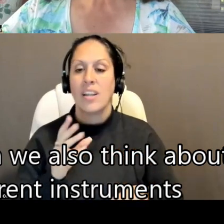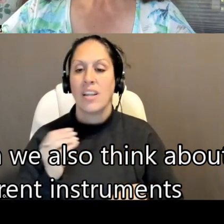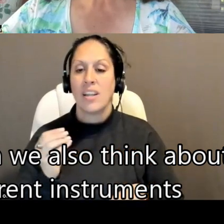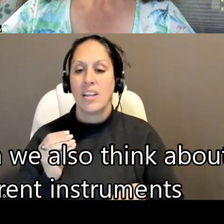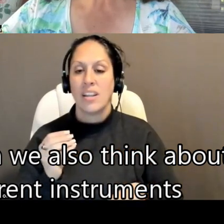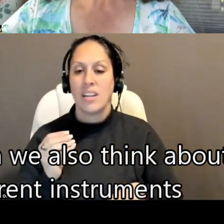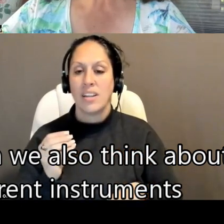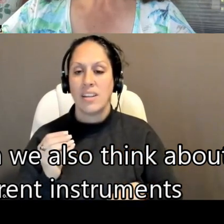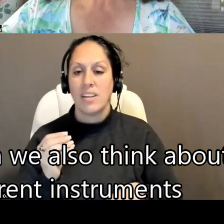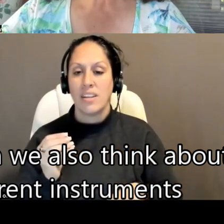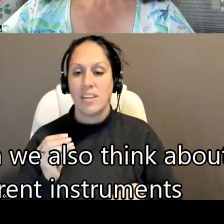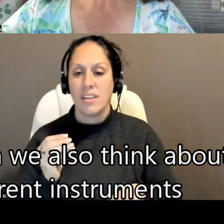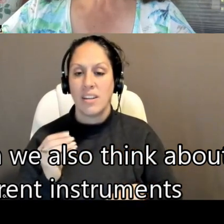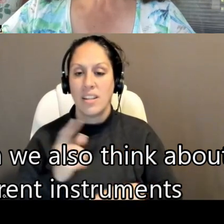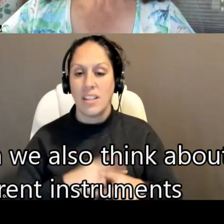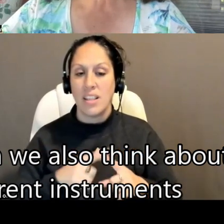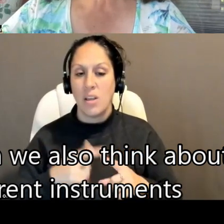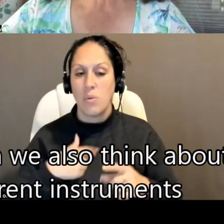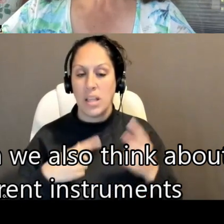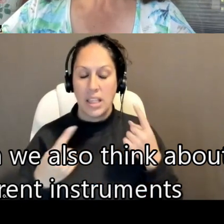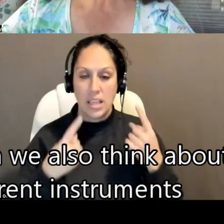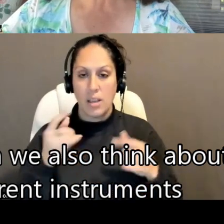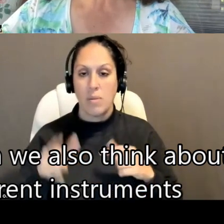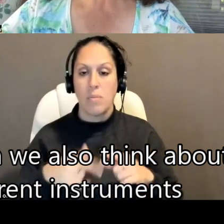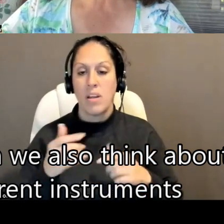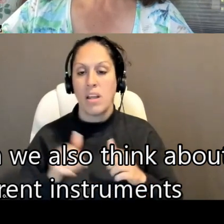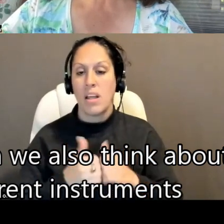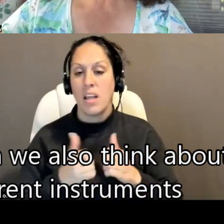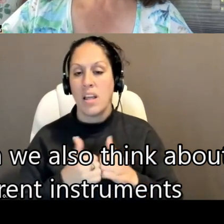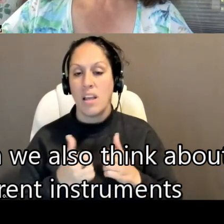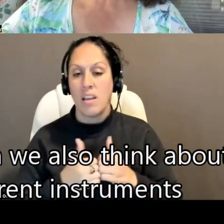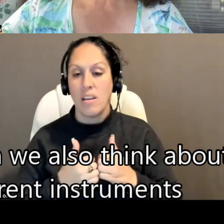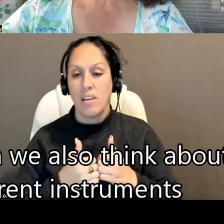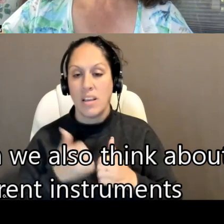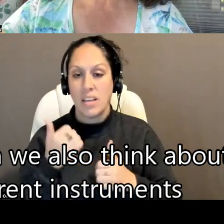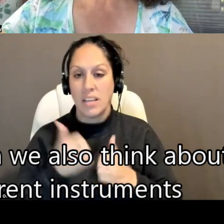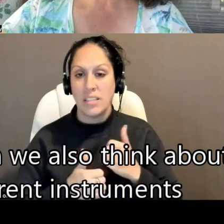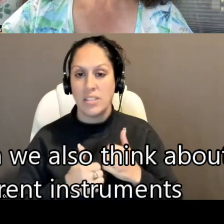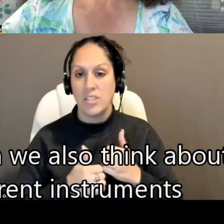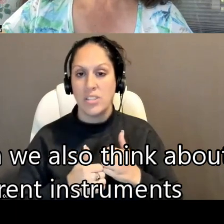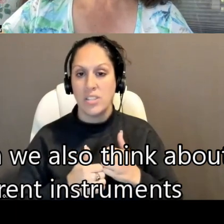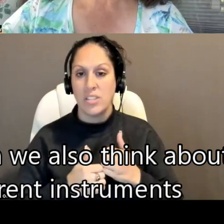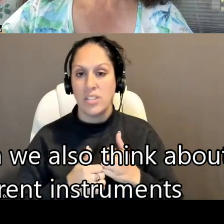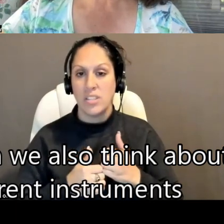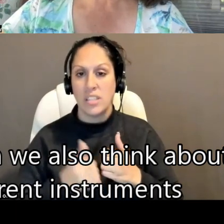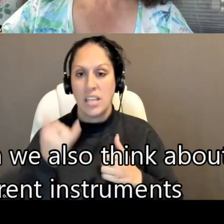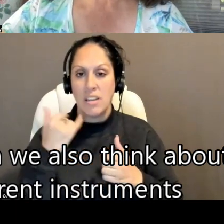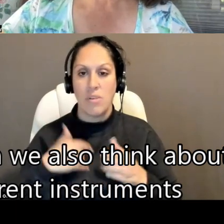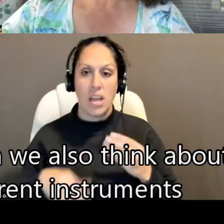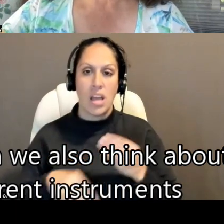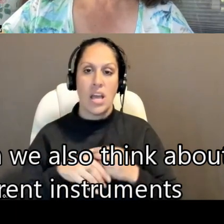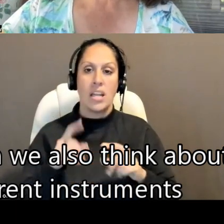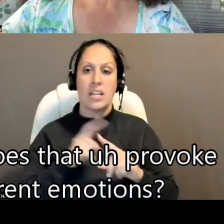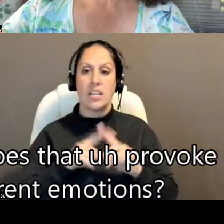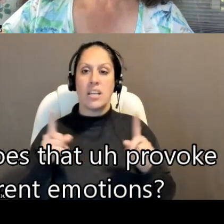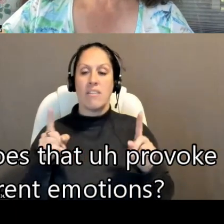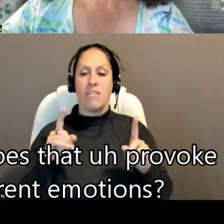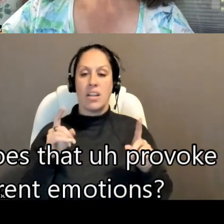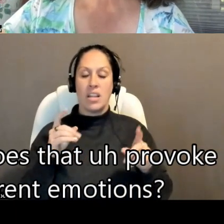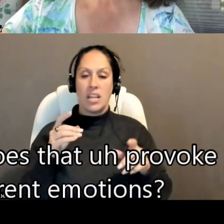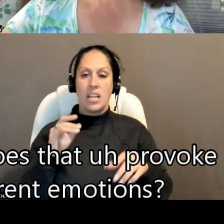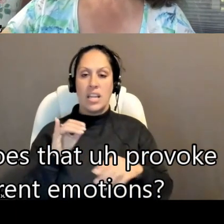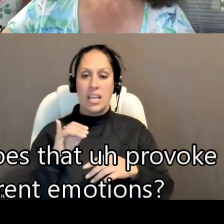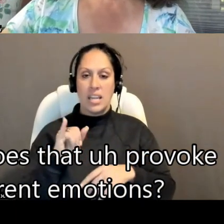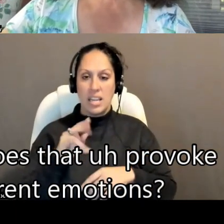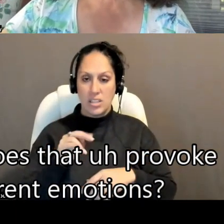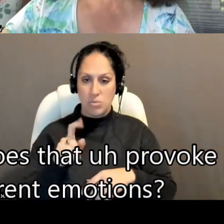and then we also think about how each if we add different instruments into our